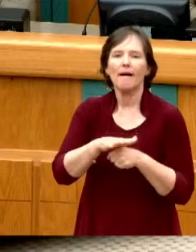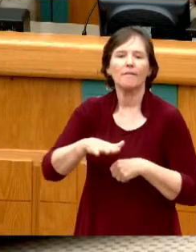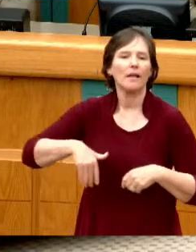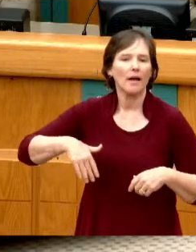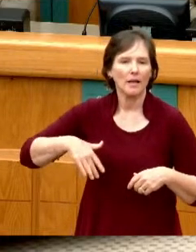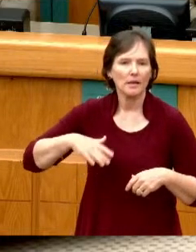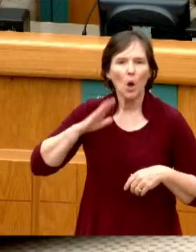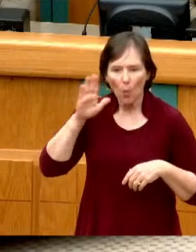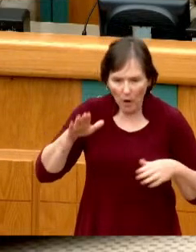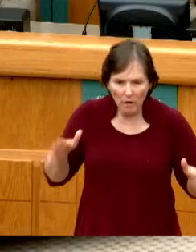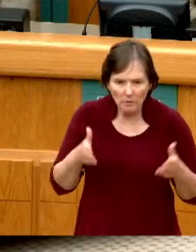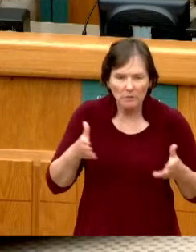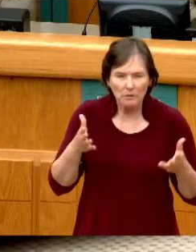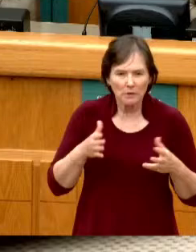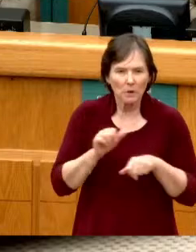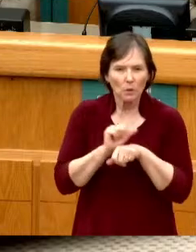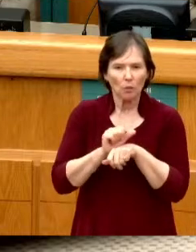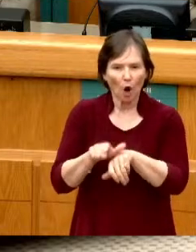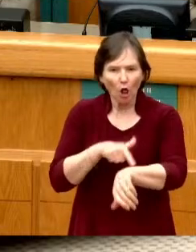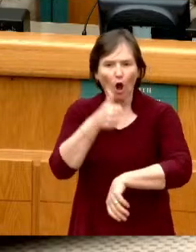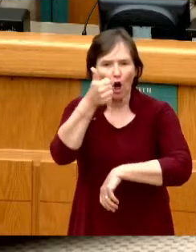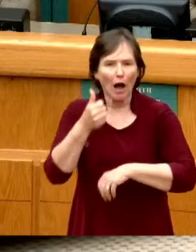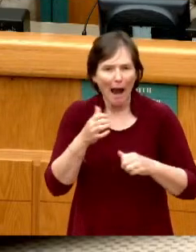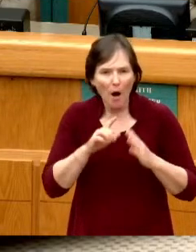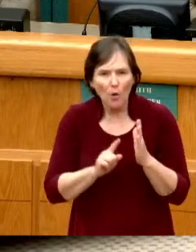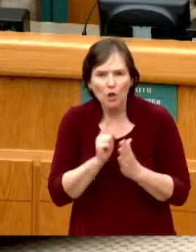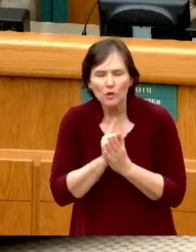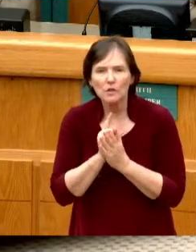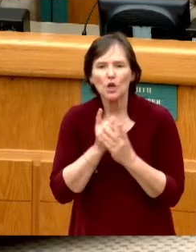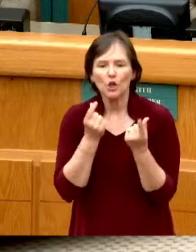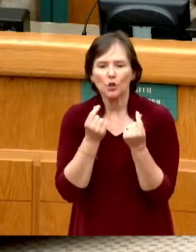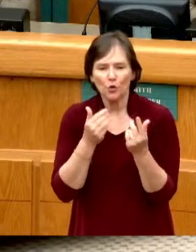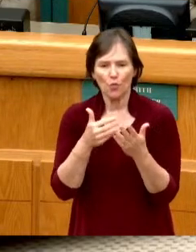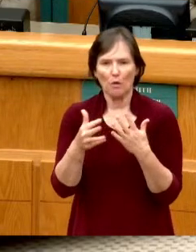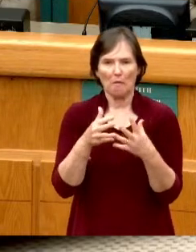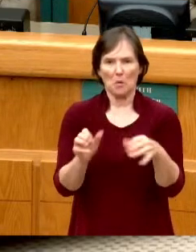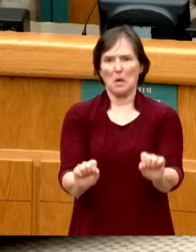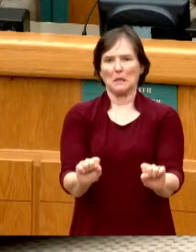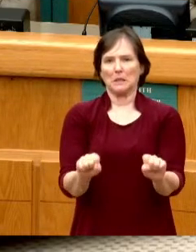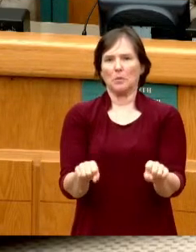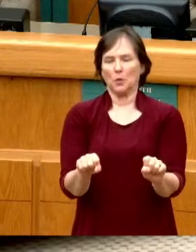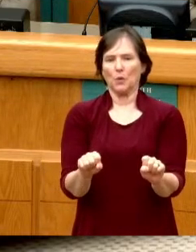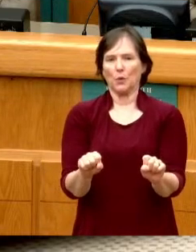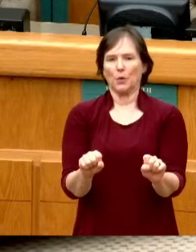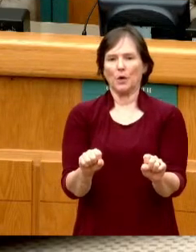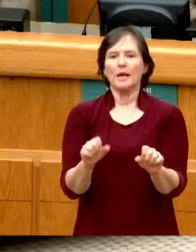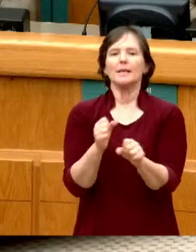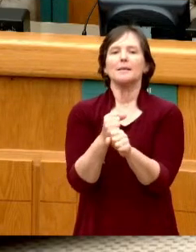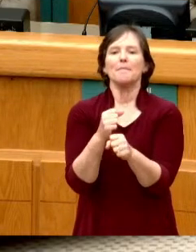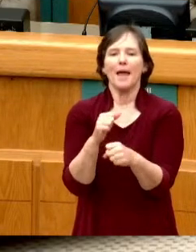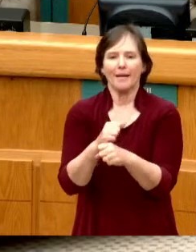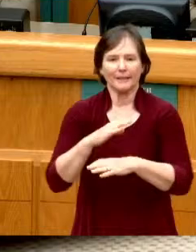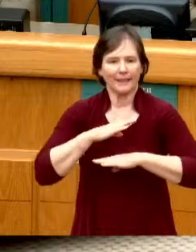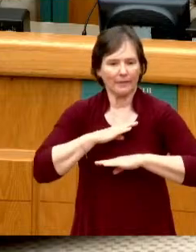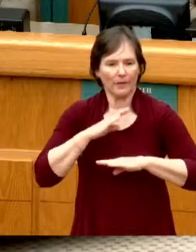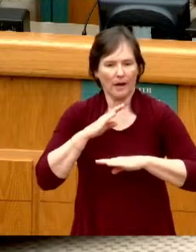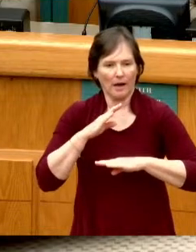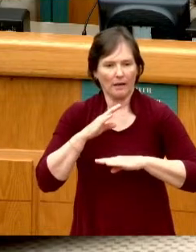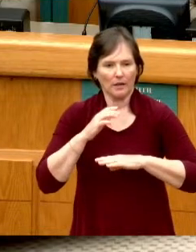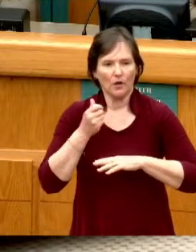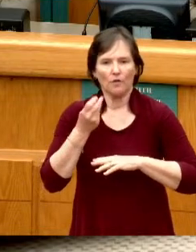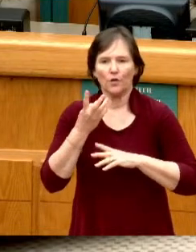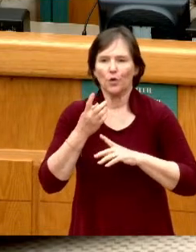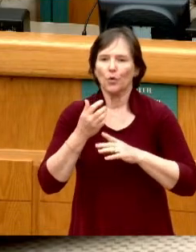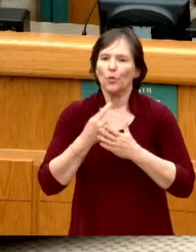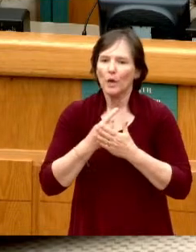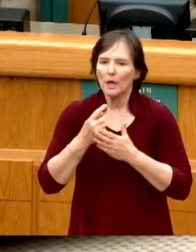We're going to work longer hours. We're going to do everything we can to make it enough in the coming weeks and